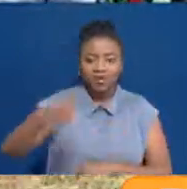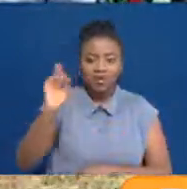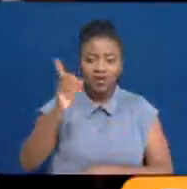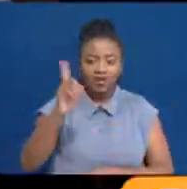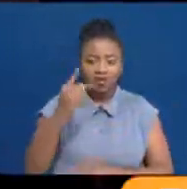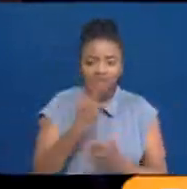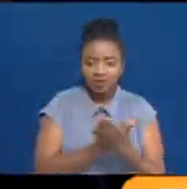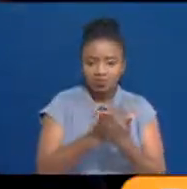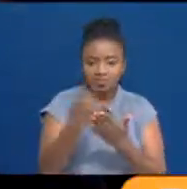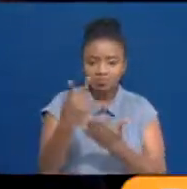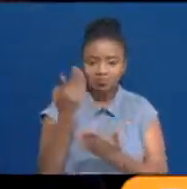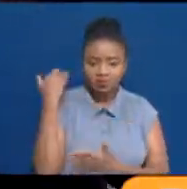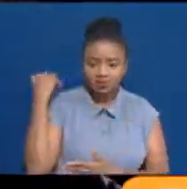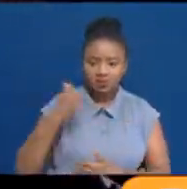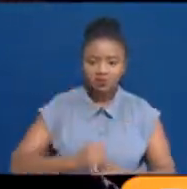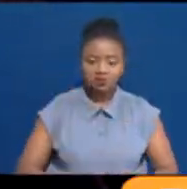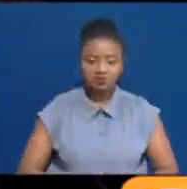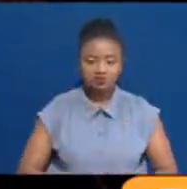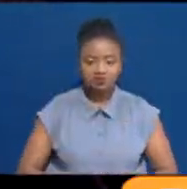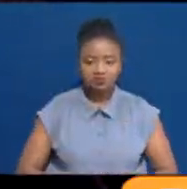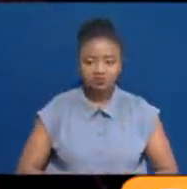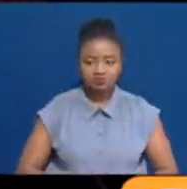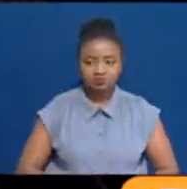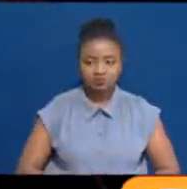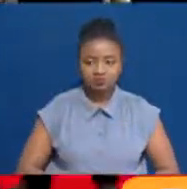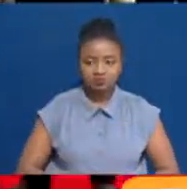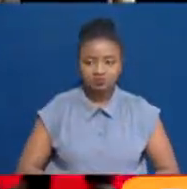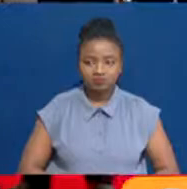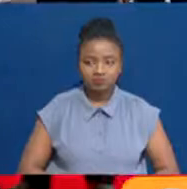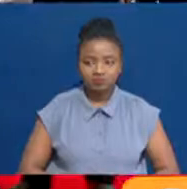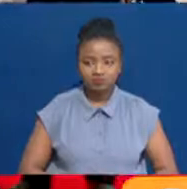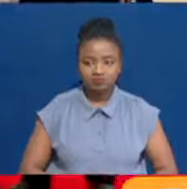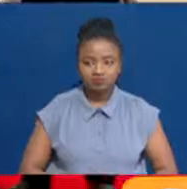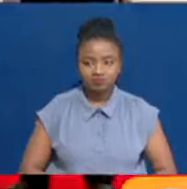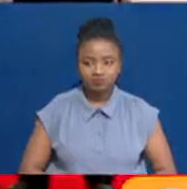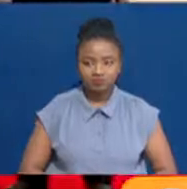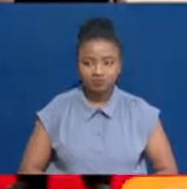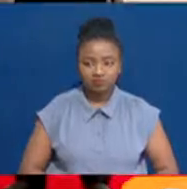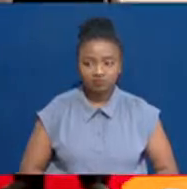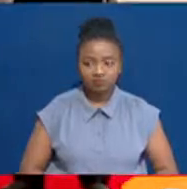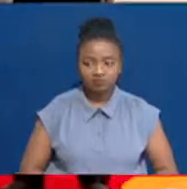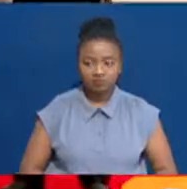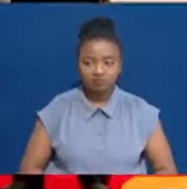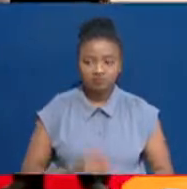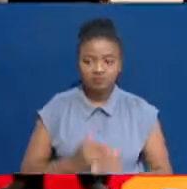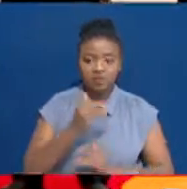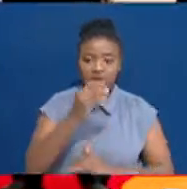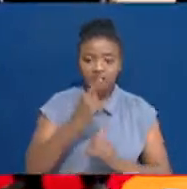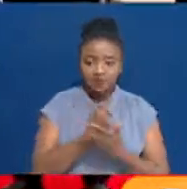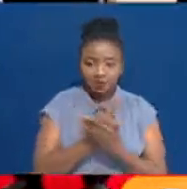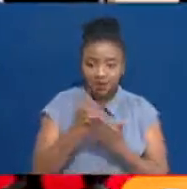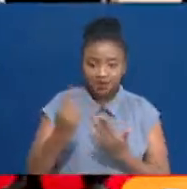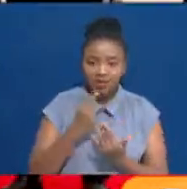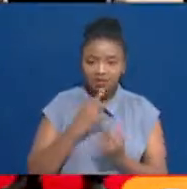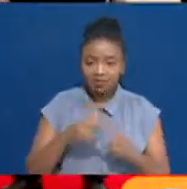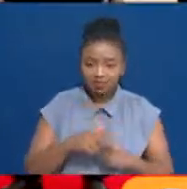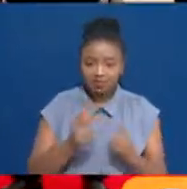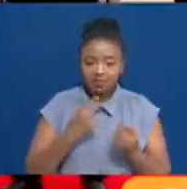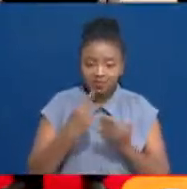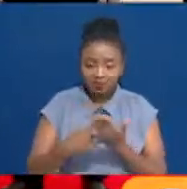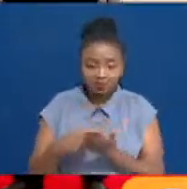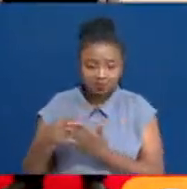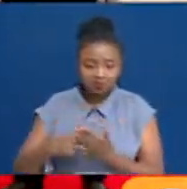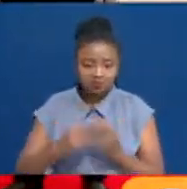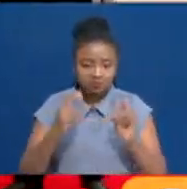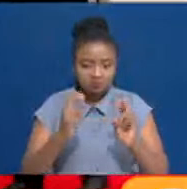ago, before the opposition postponed the protests. A week after talks to resume bipartisan discussions for